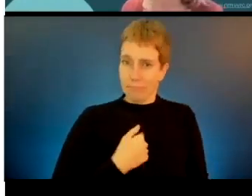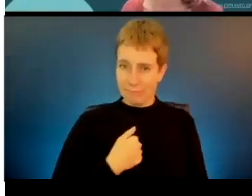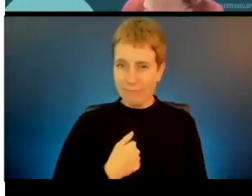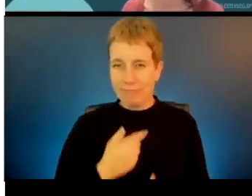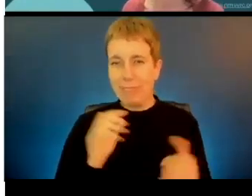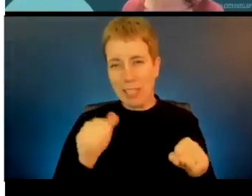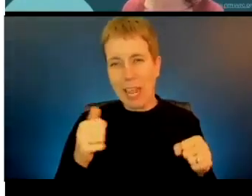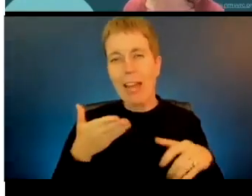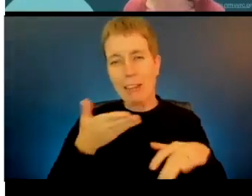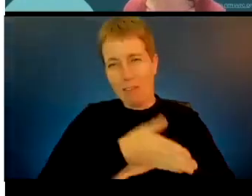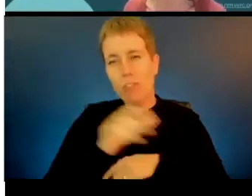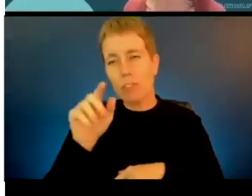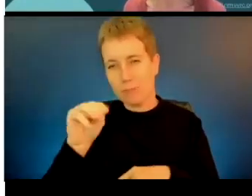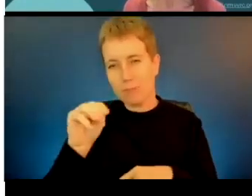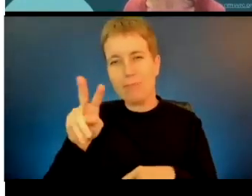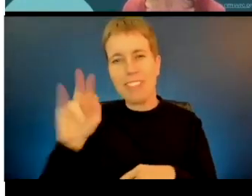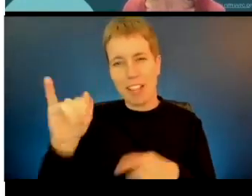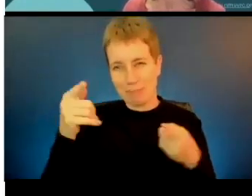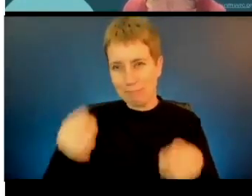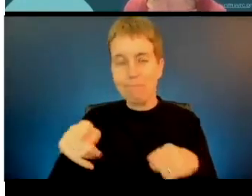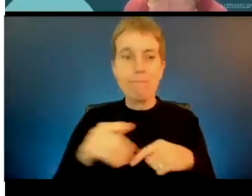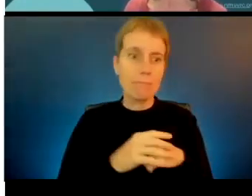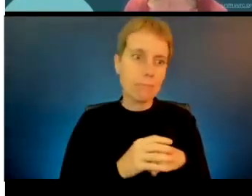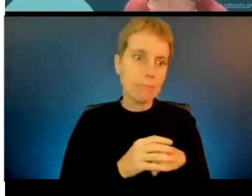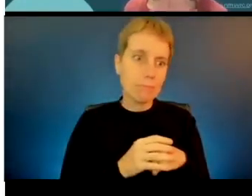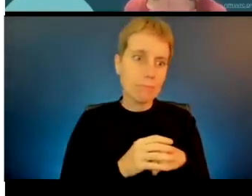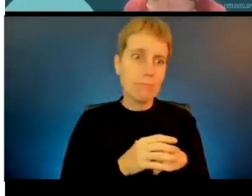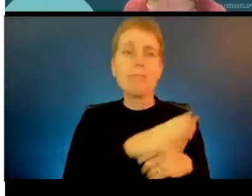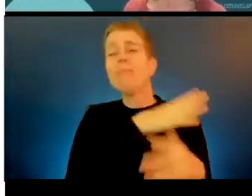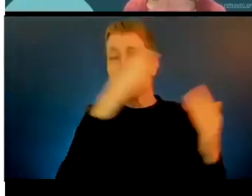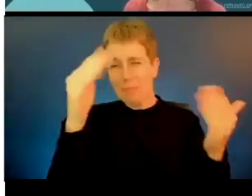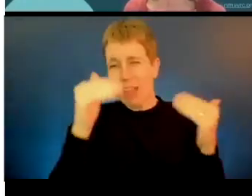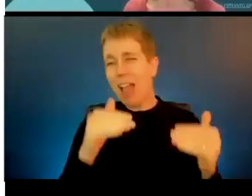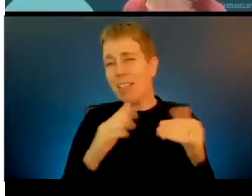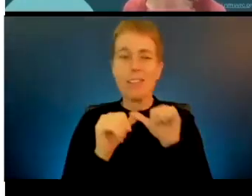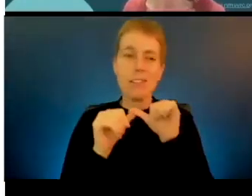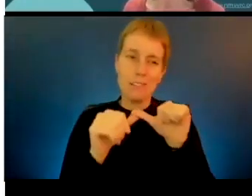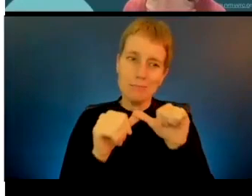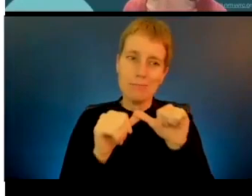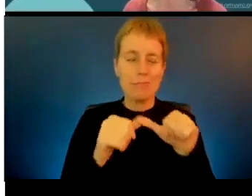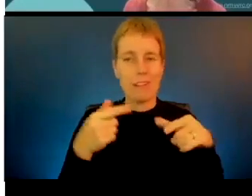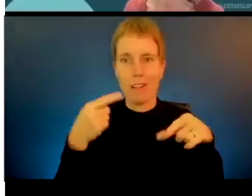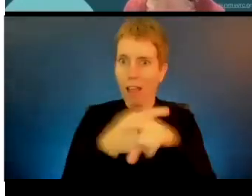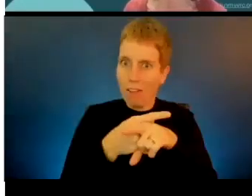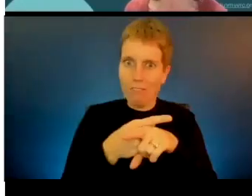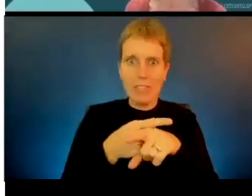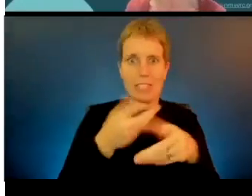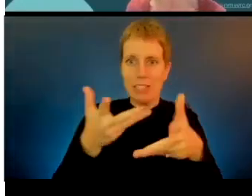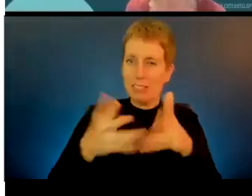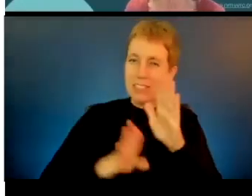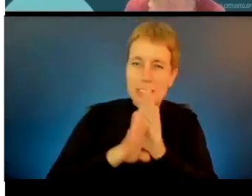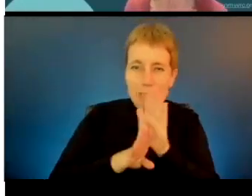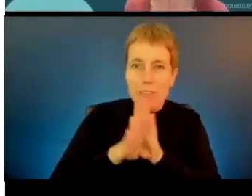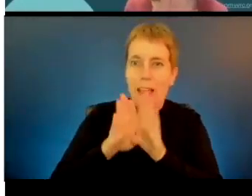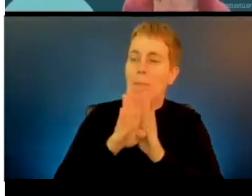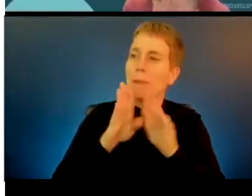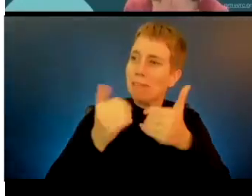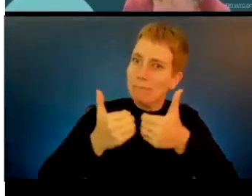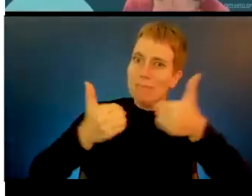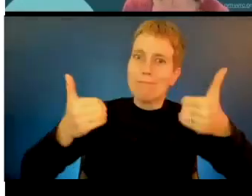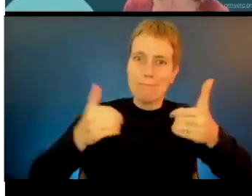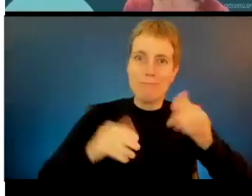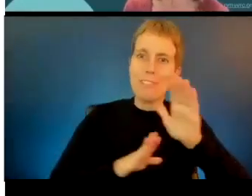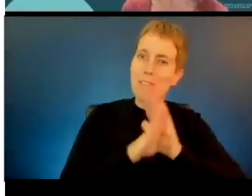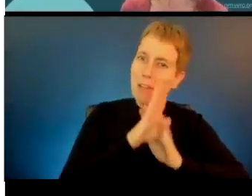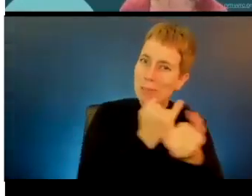of conflict and struggle towards a very normal developmental task of adolescence, which is separation, independence, and autonomy, and